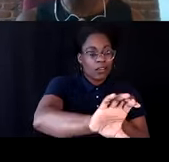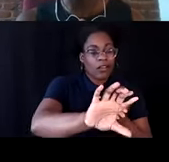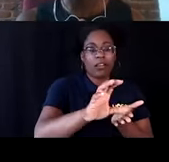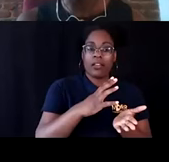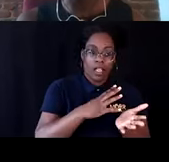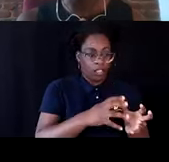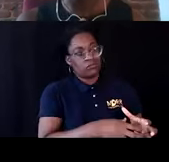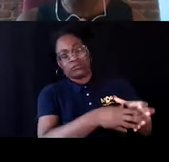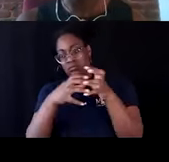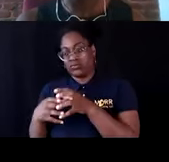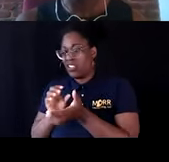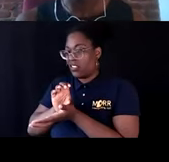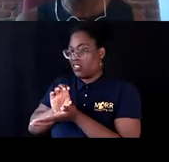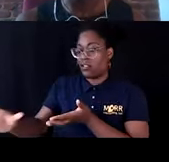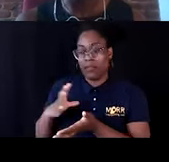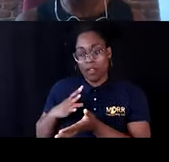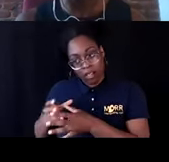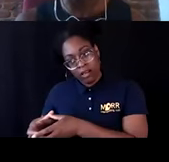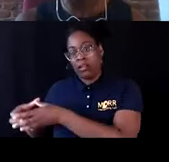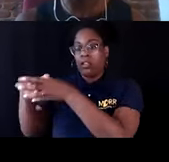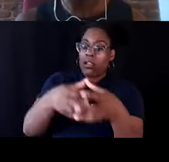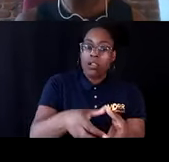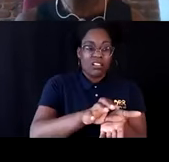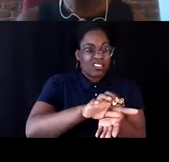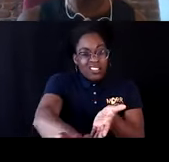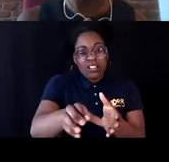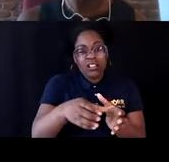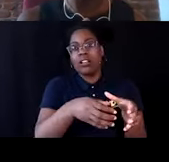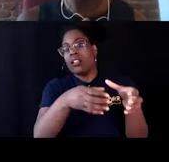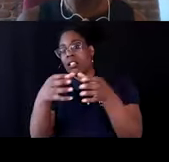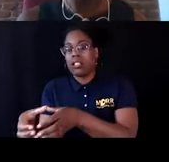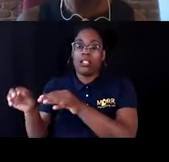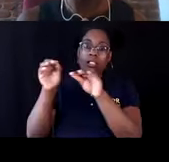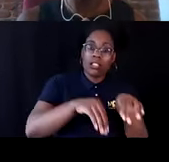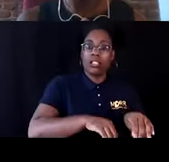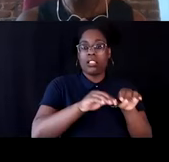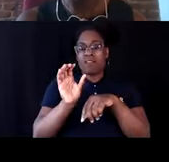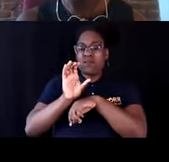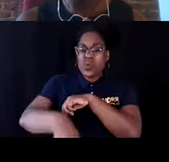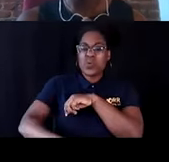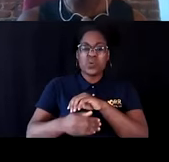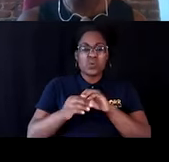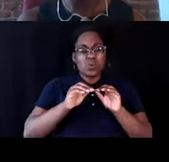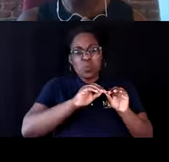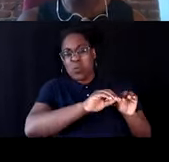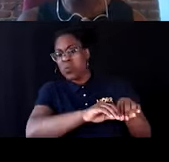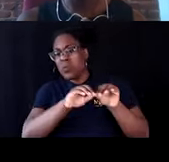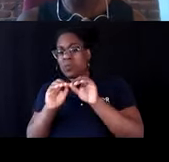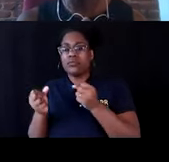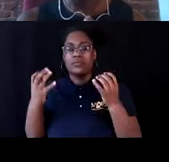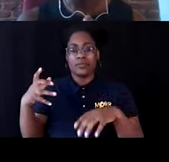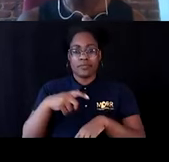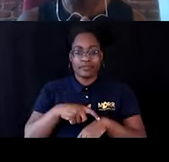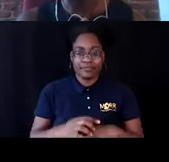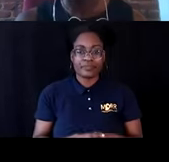of removal. Basically, the United States government would promise them land west, directly west of where they were with another indigenous